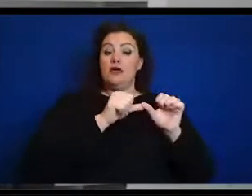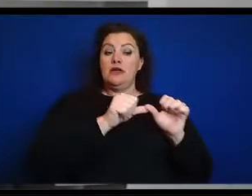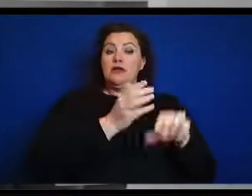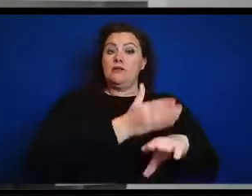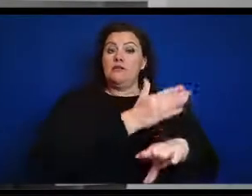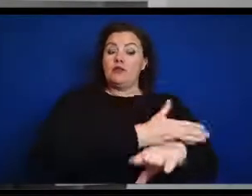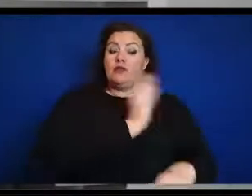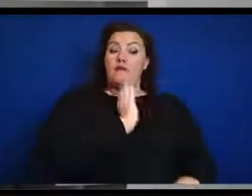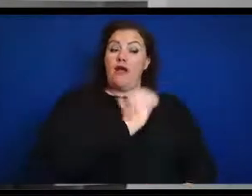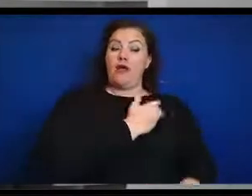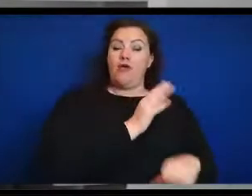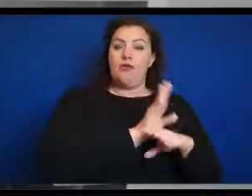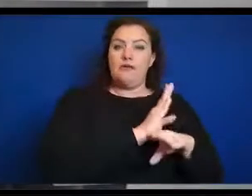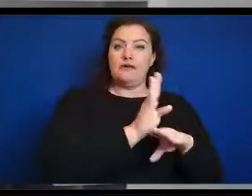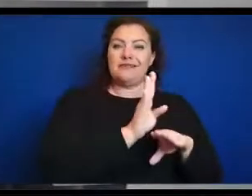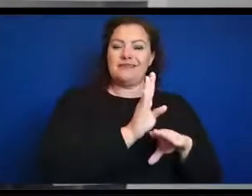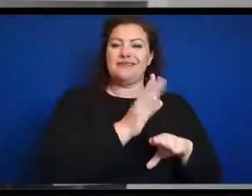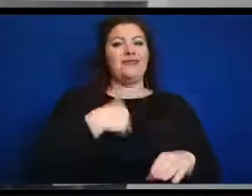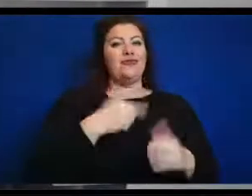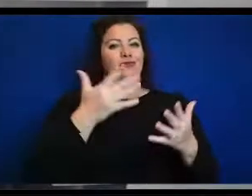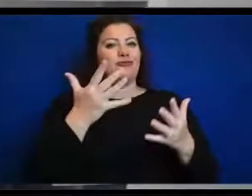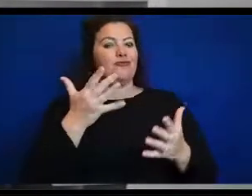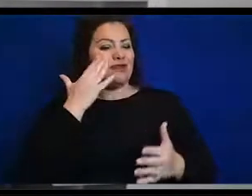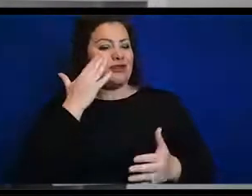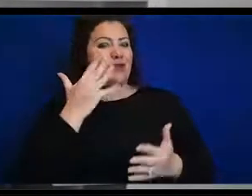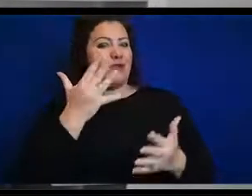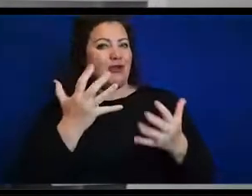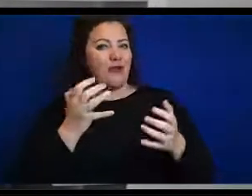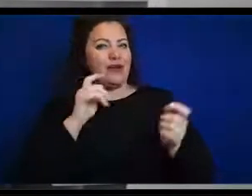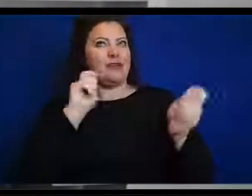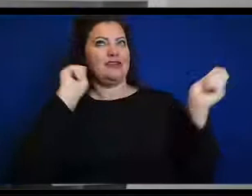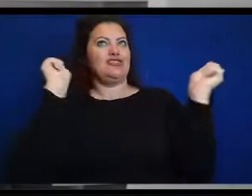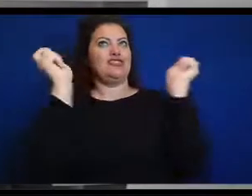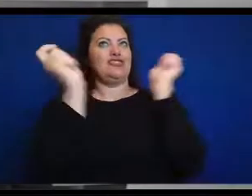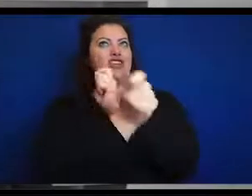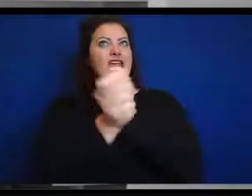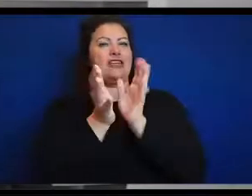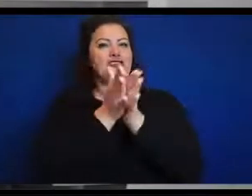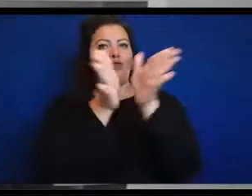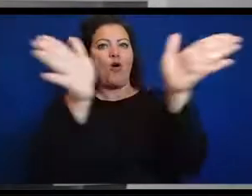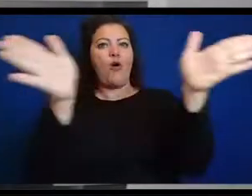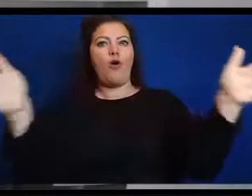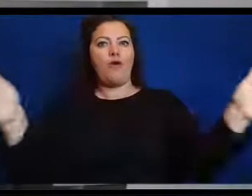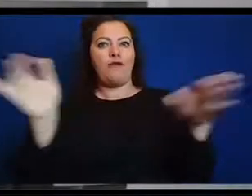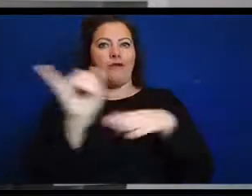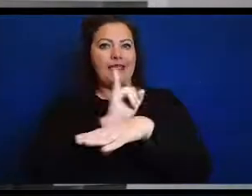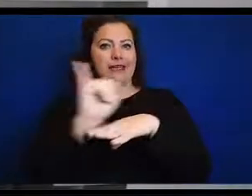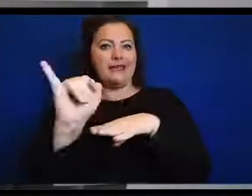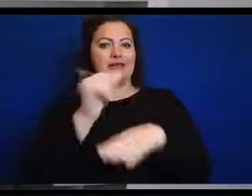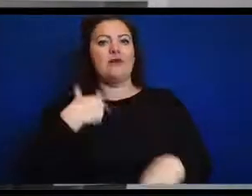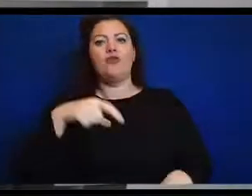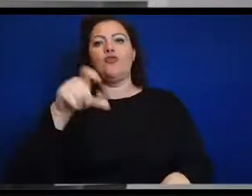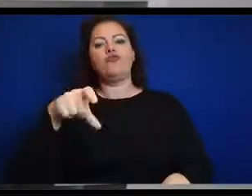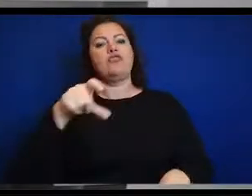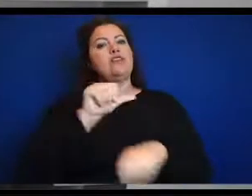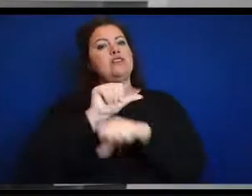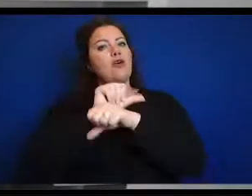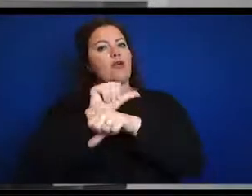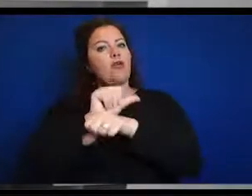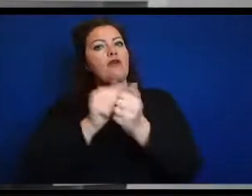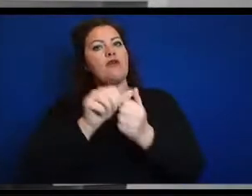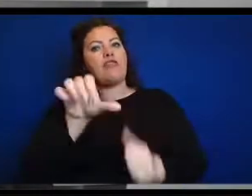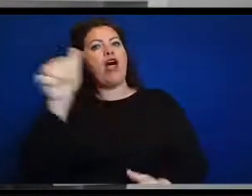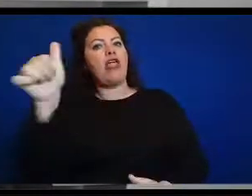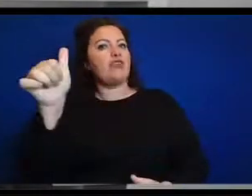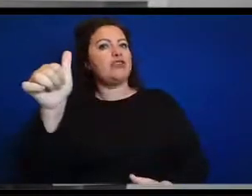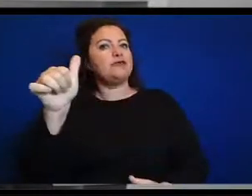business, we know that if we want to make change that's wider, that's industry-wide, then we need to work with other stakeholders. And